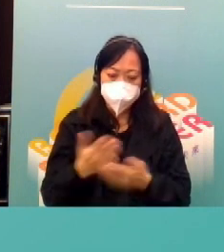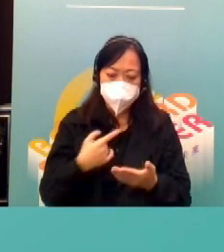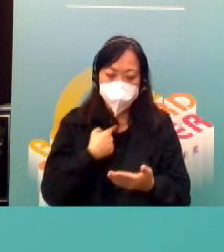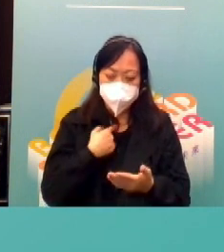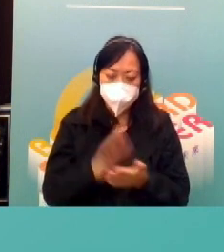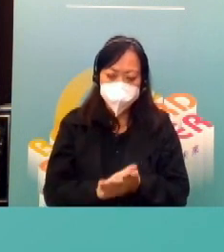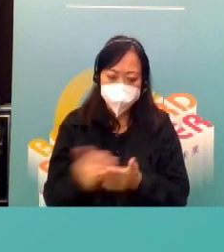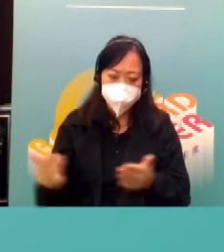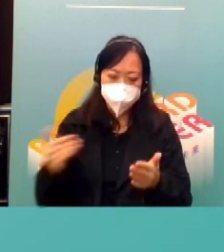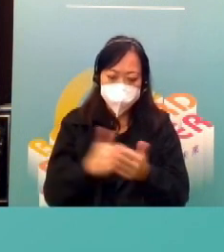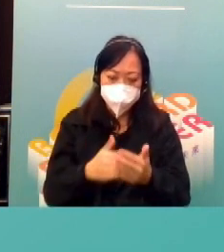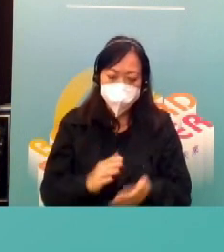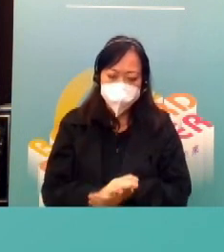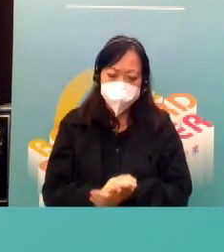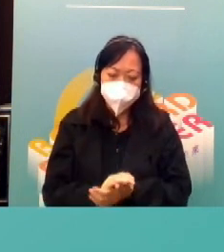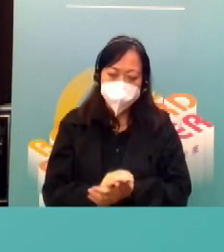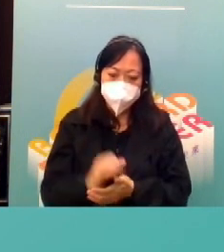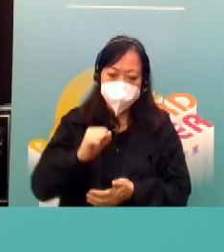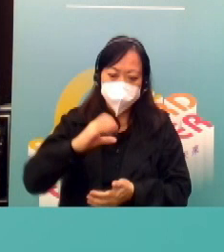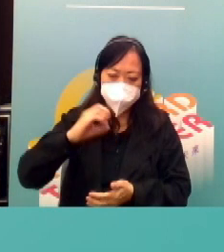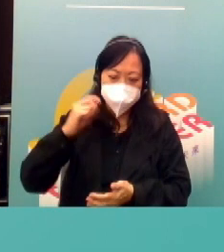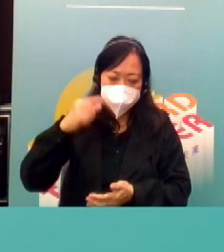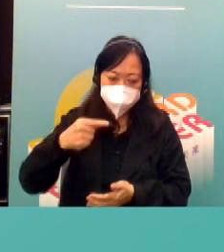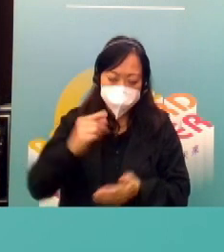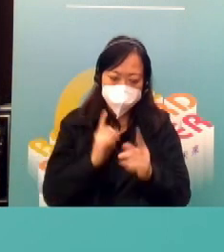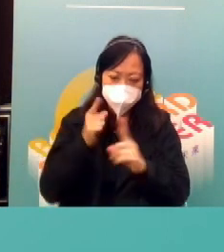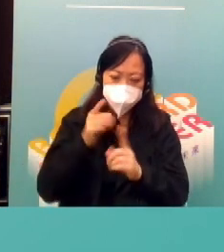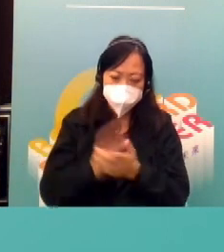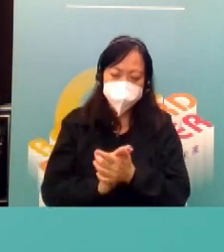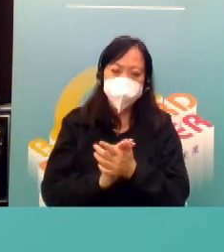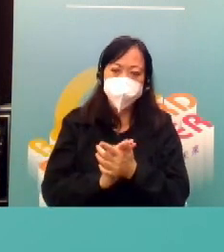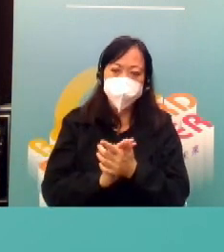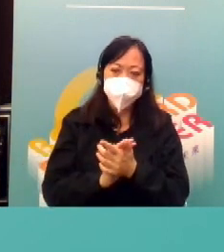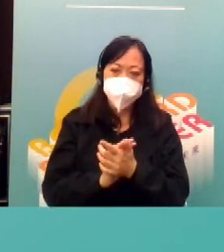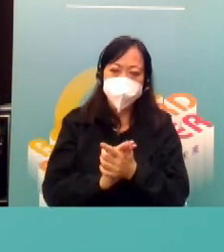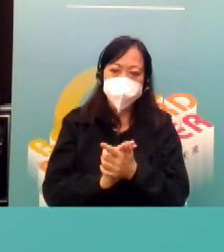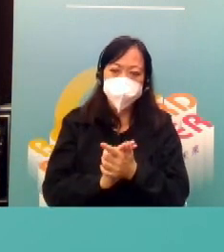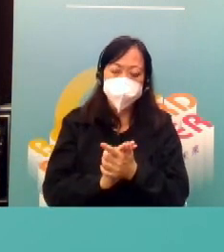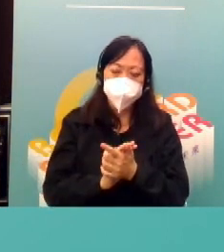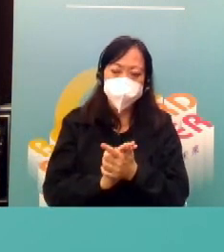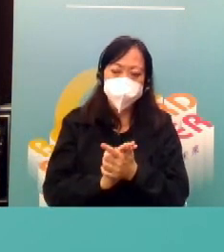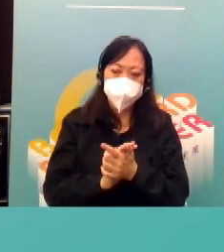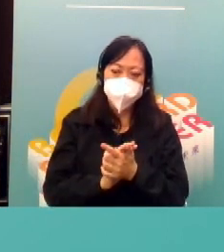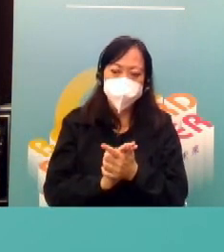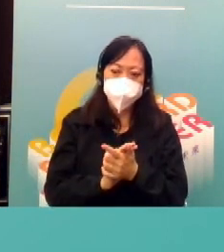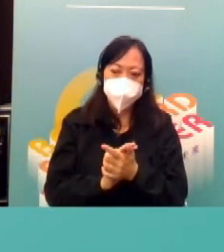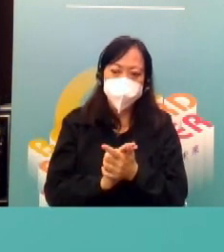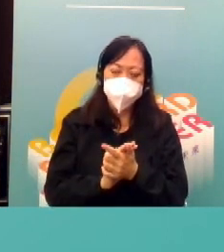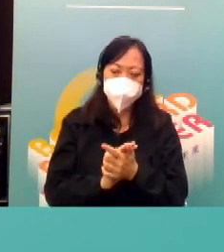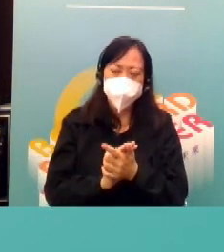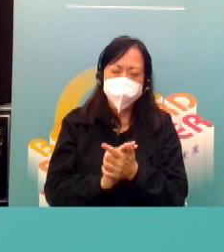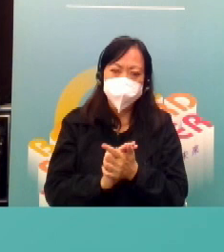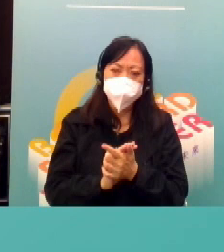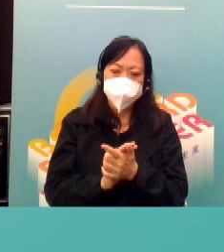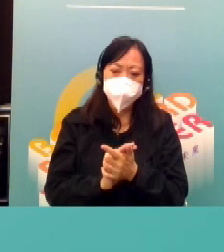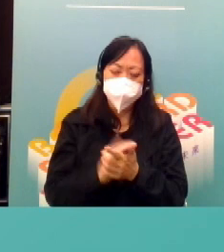SDGs and indeed deliver inclusive and sustainable development. So we talk about these shifts from entrepreneurship to social entrepreneurship,